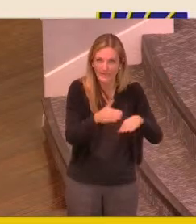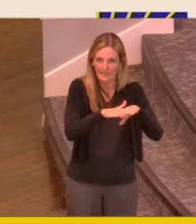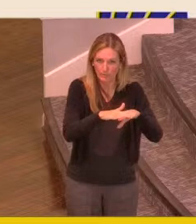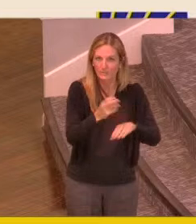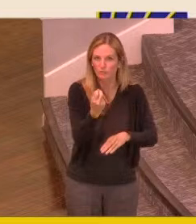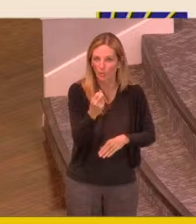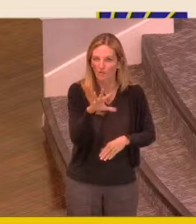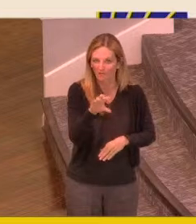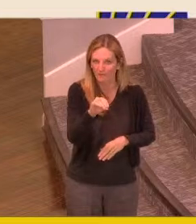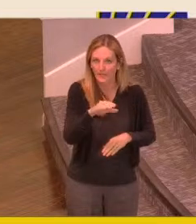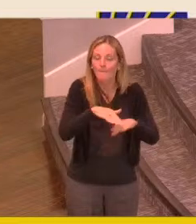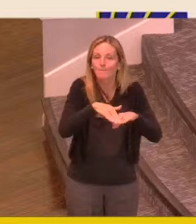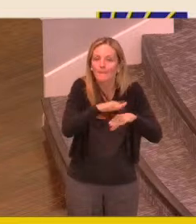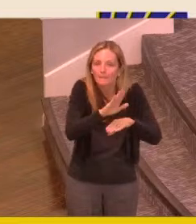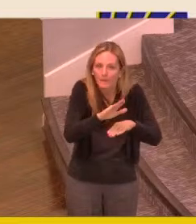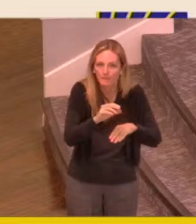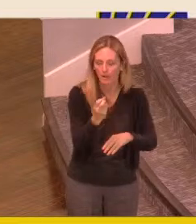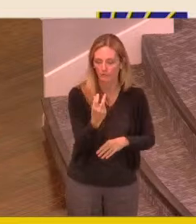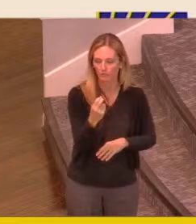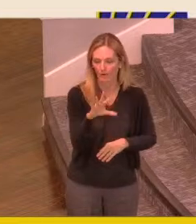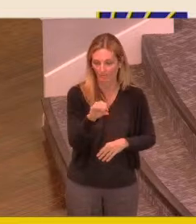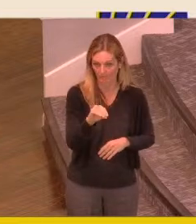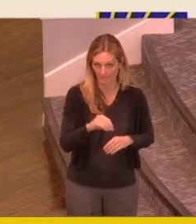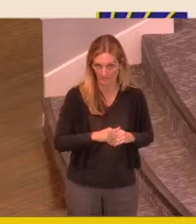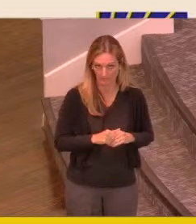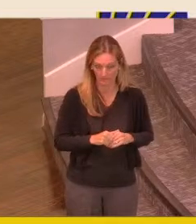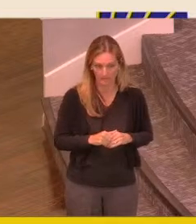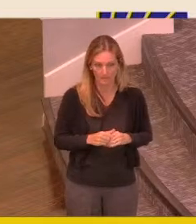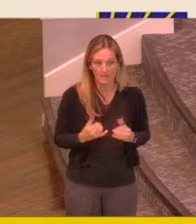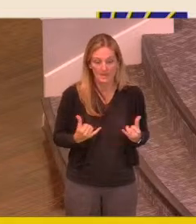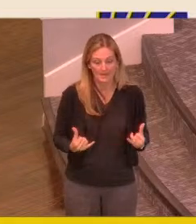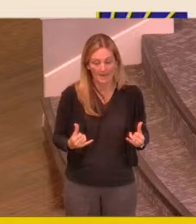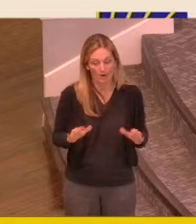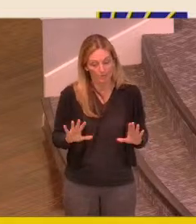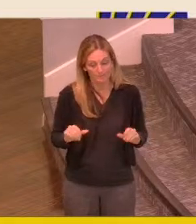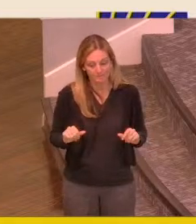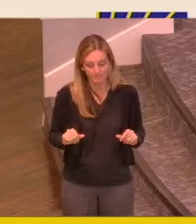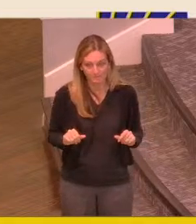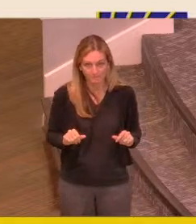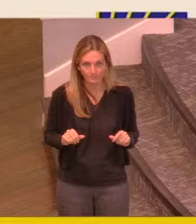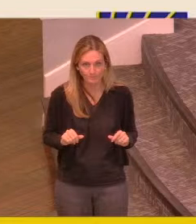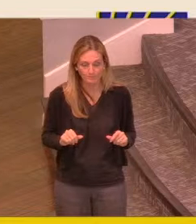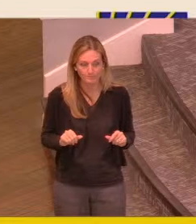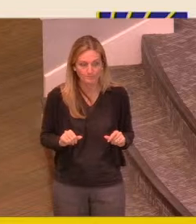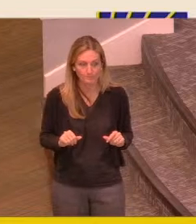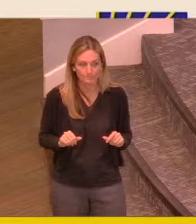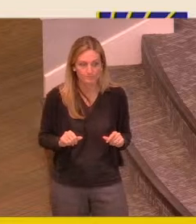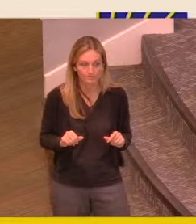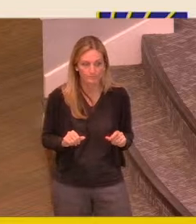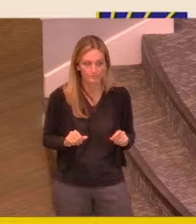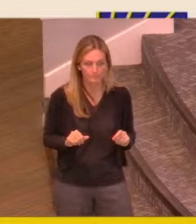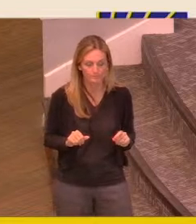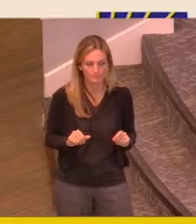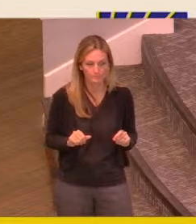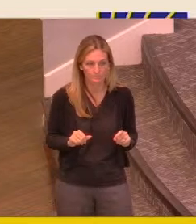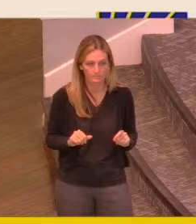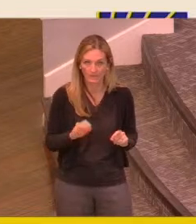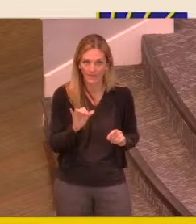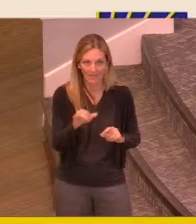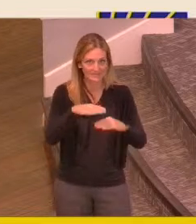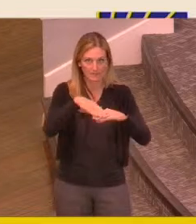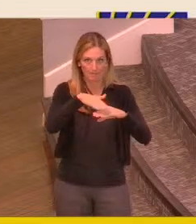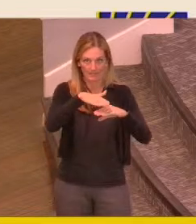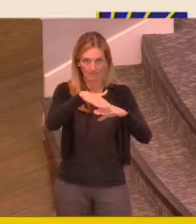a minimum of $12.50. Now, we are also note that that's the bare